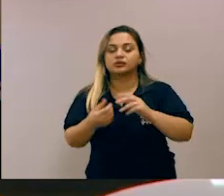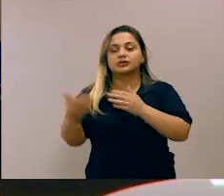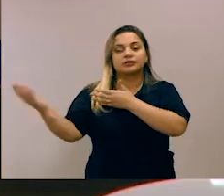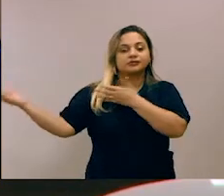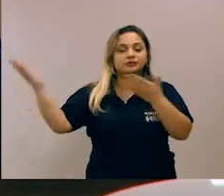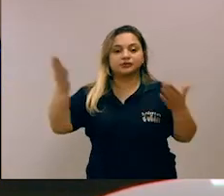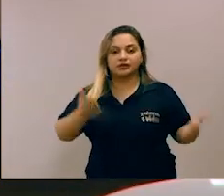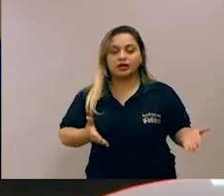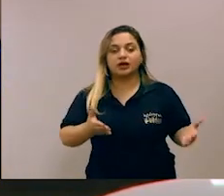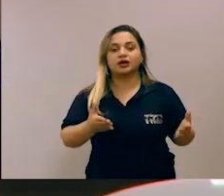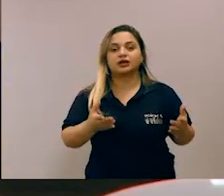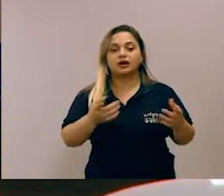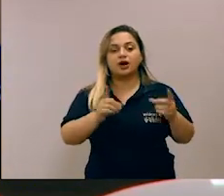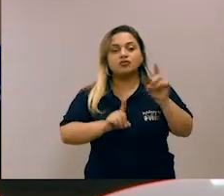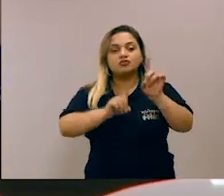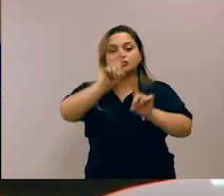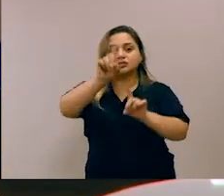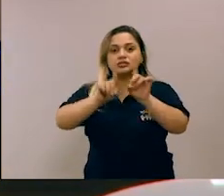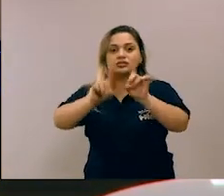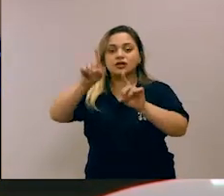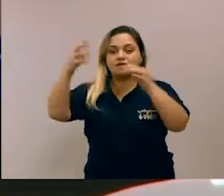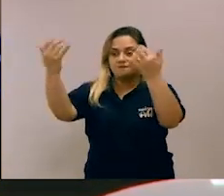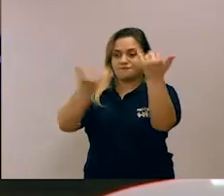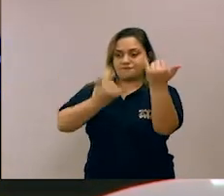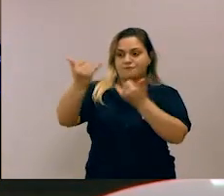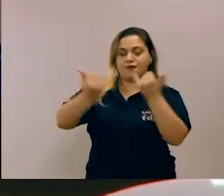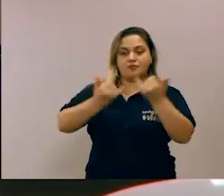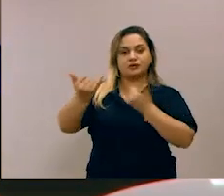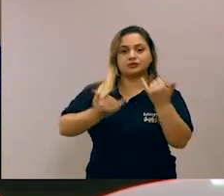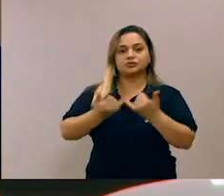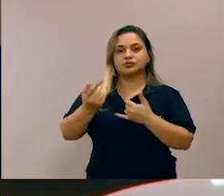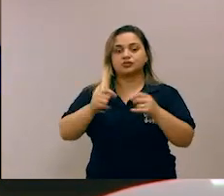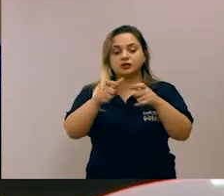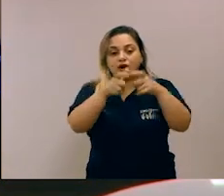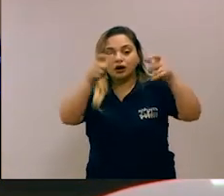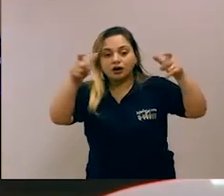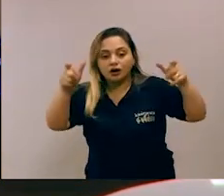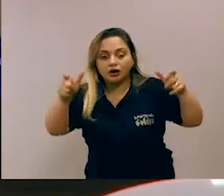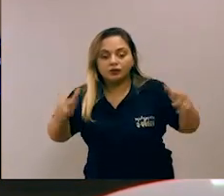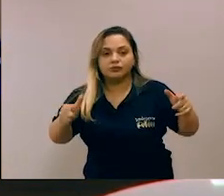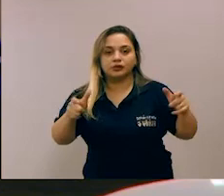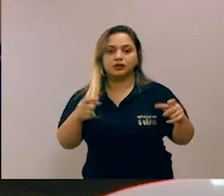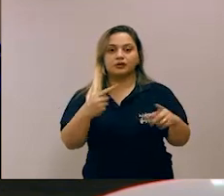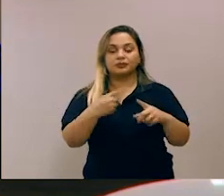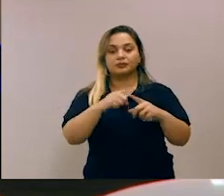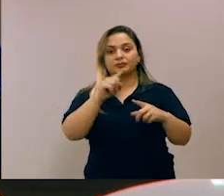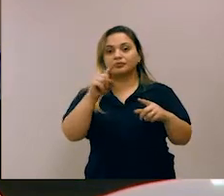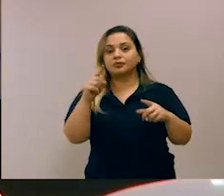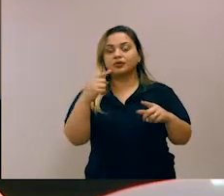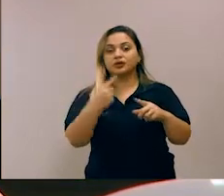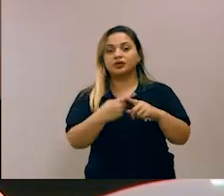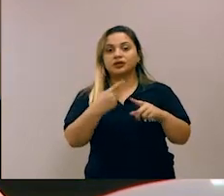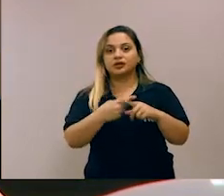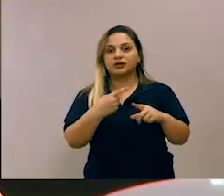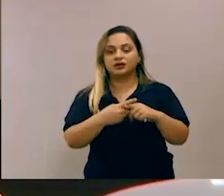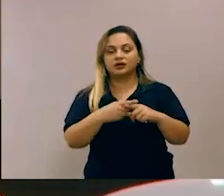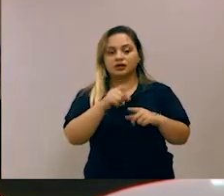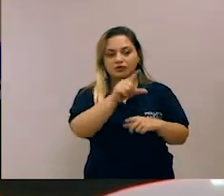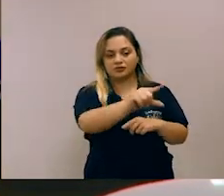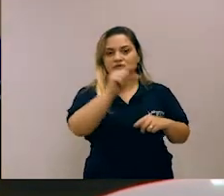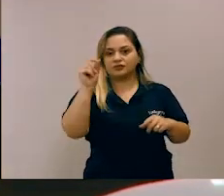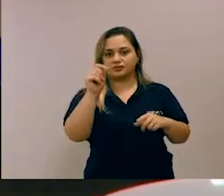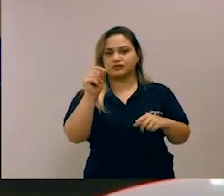work with this, they can bring to us comprehensive information with all of the limitations, but